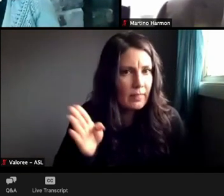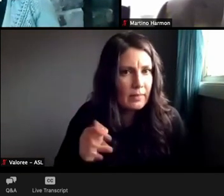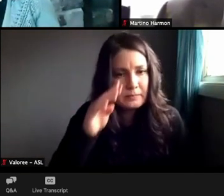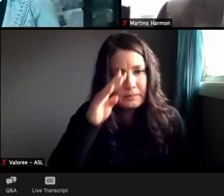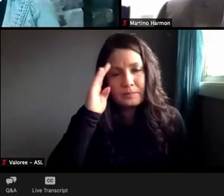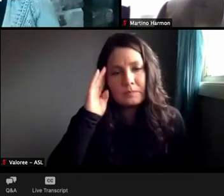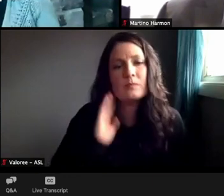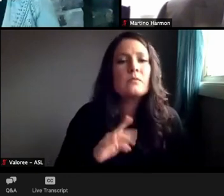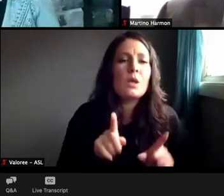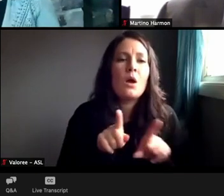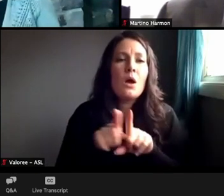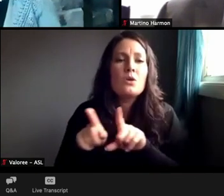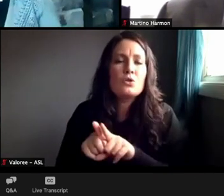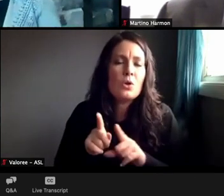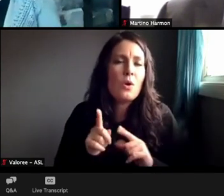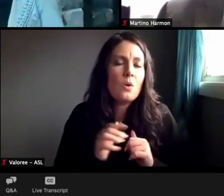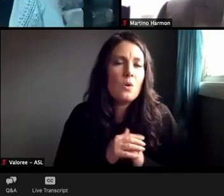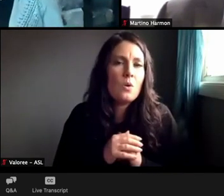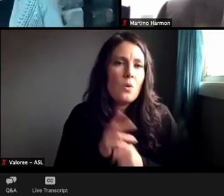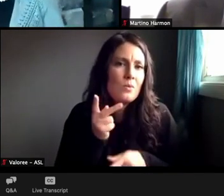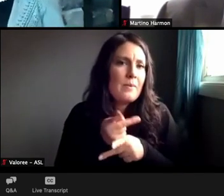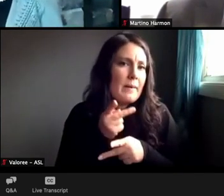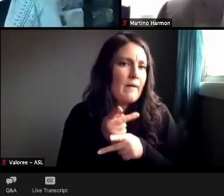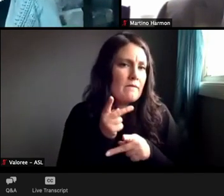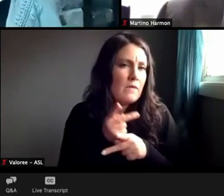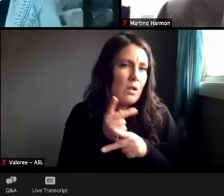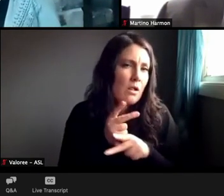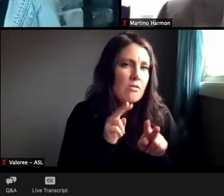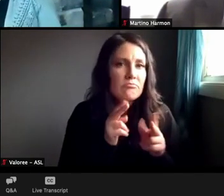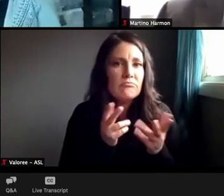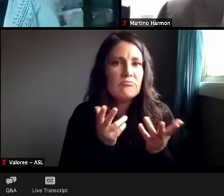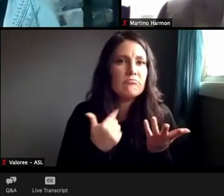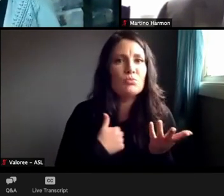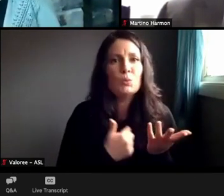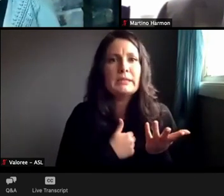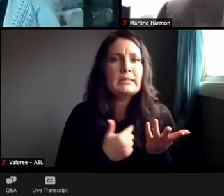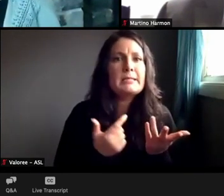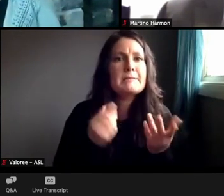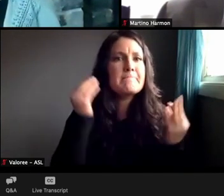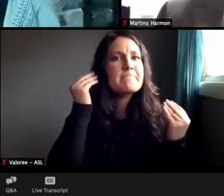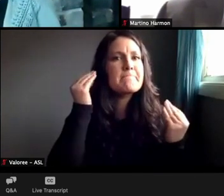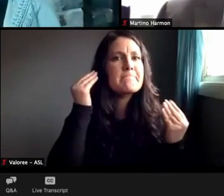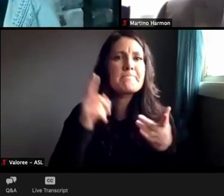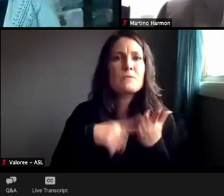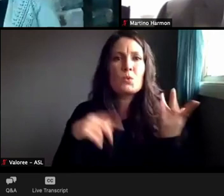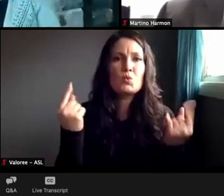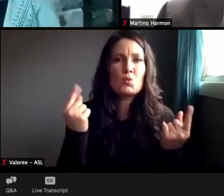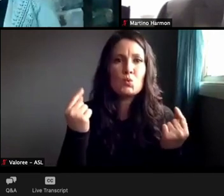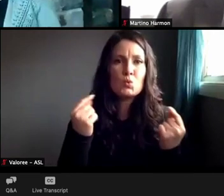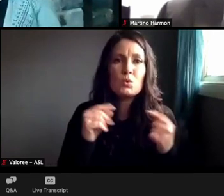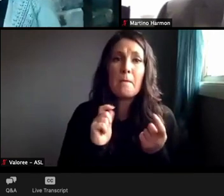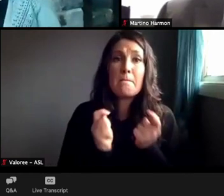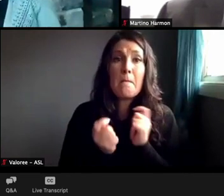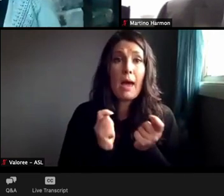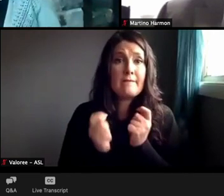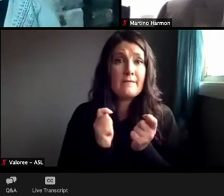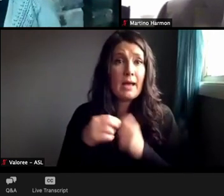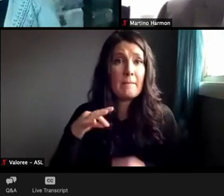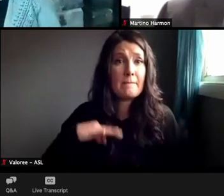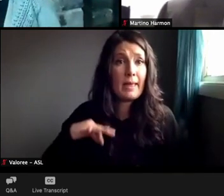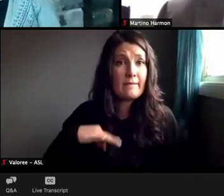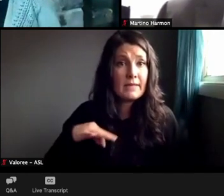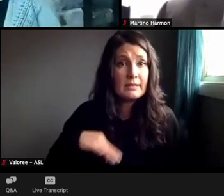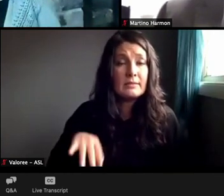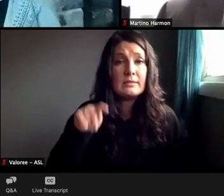we've also looked very carefully at other things that we can do. We have modified benefit offerings. We now have